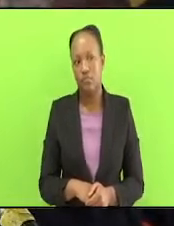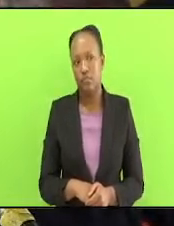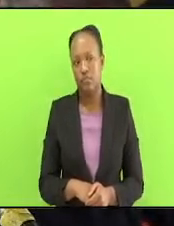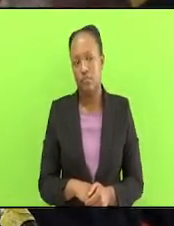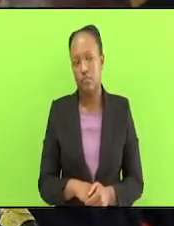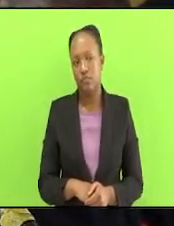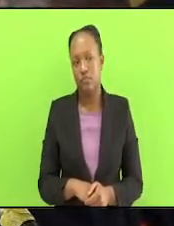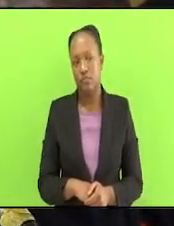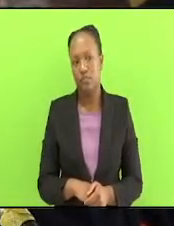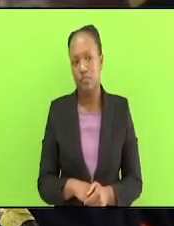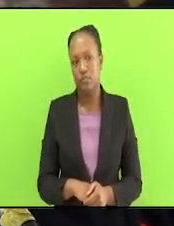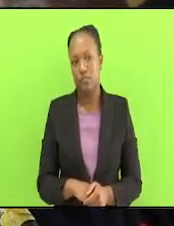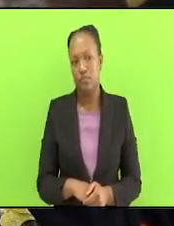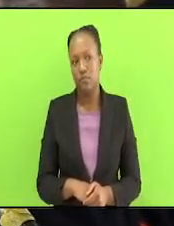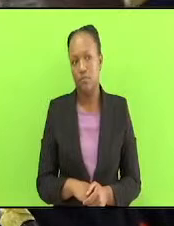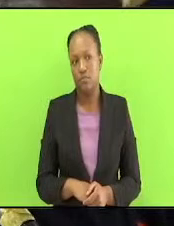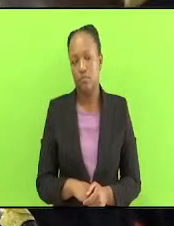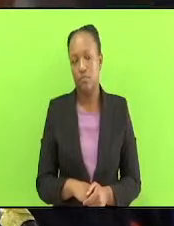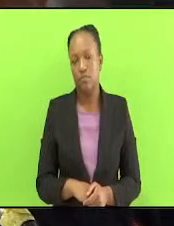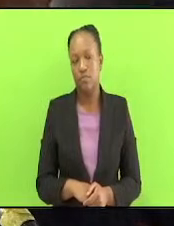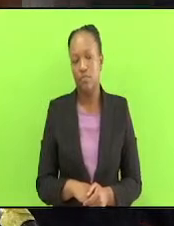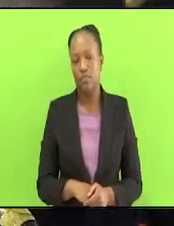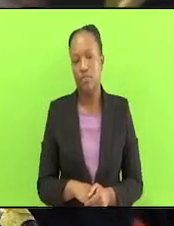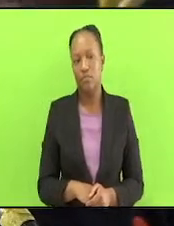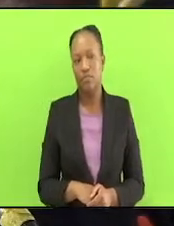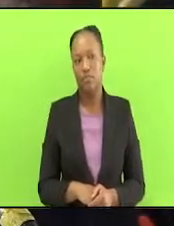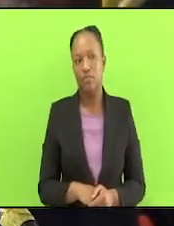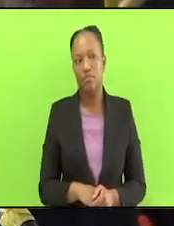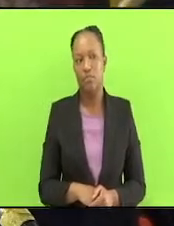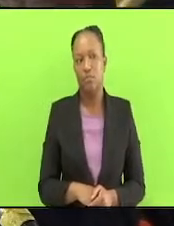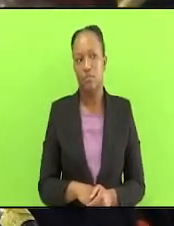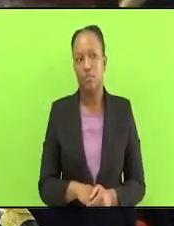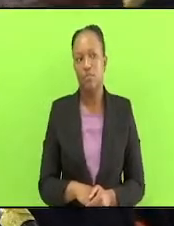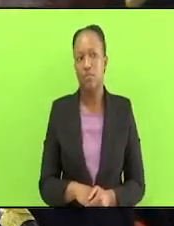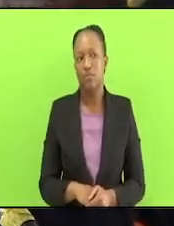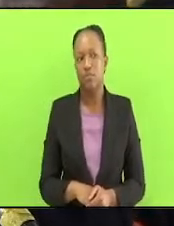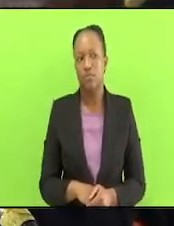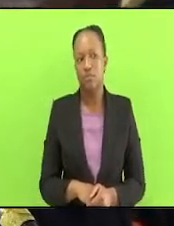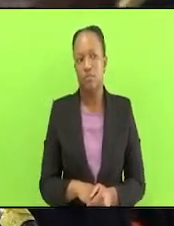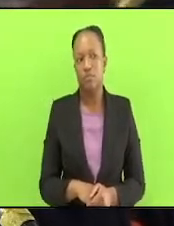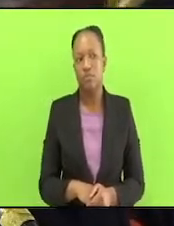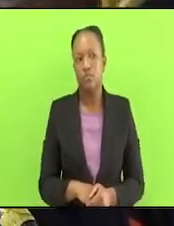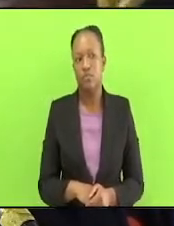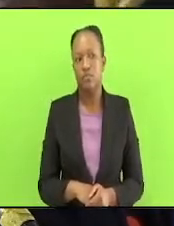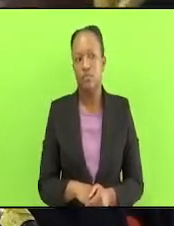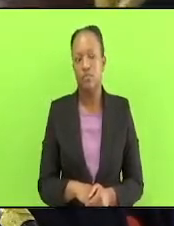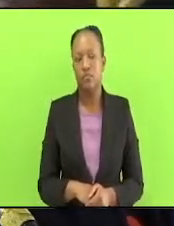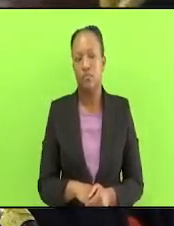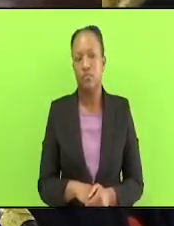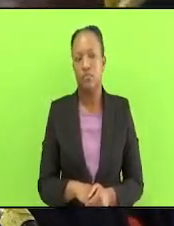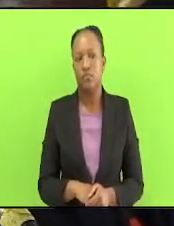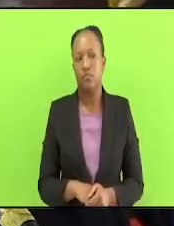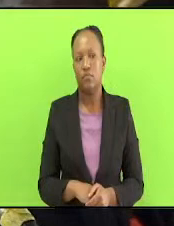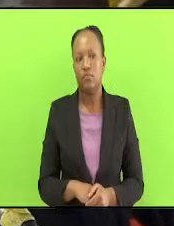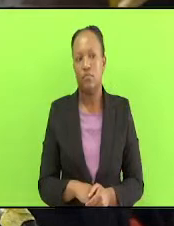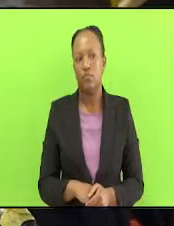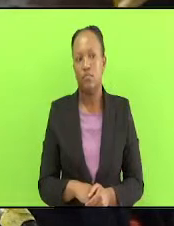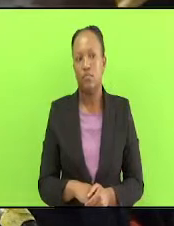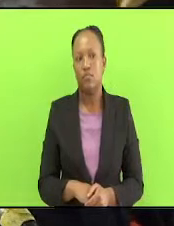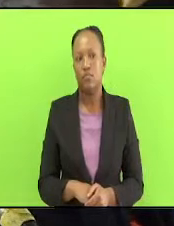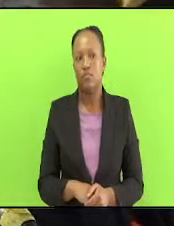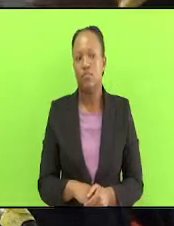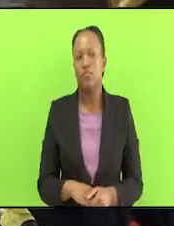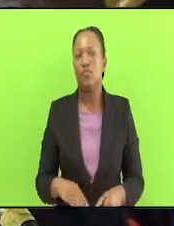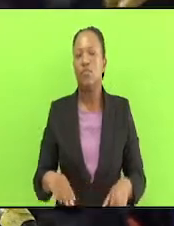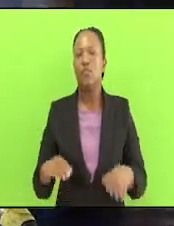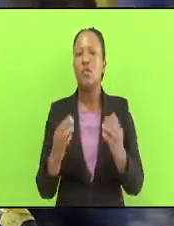palo e fitlang go 87 ya malatsi. What also happened, Mr. Chairman, is our fire season actually did not end